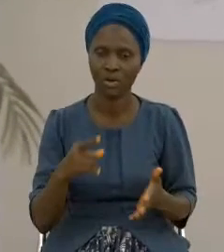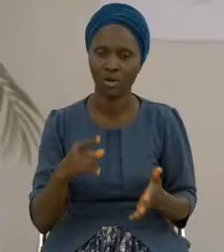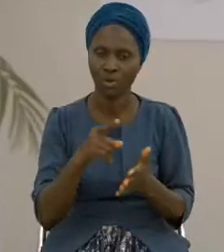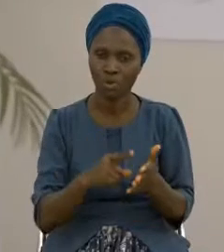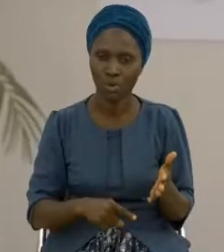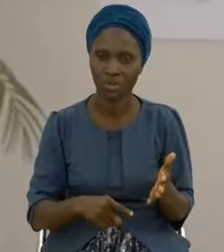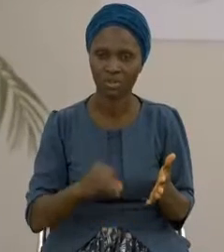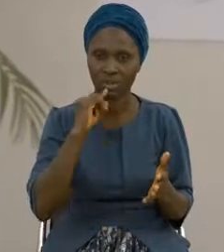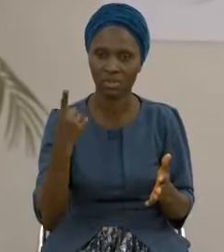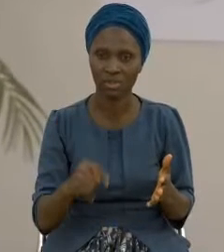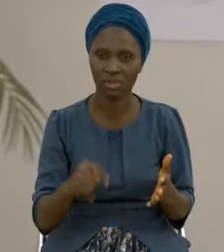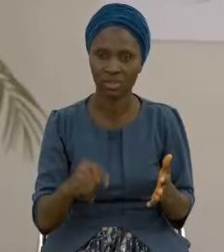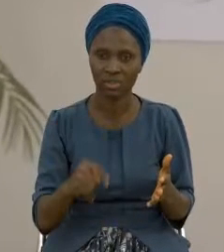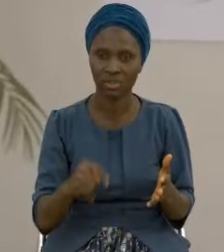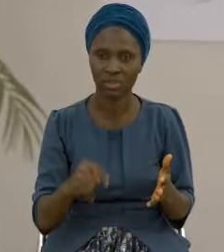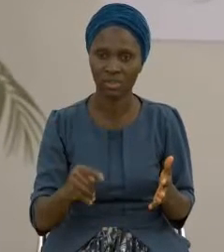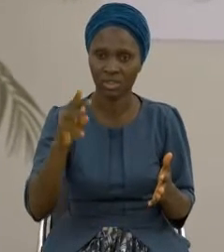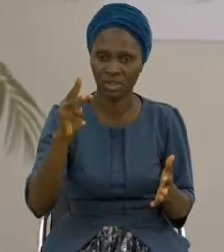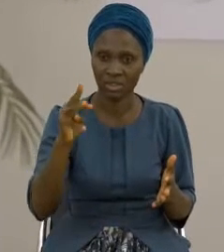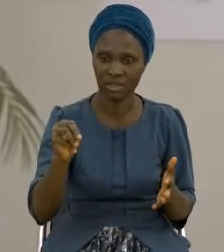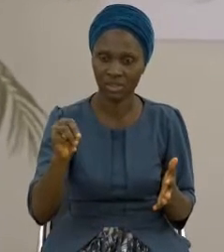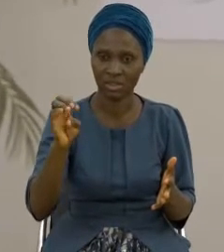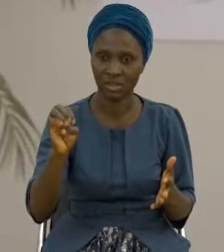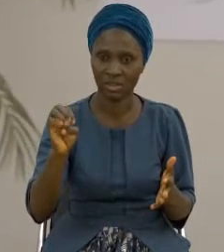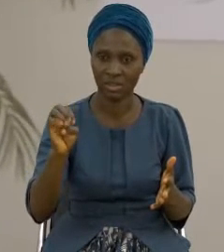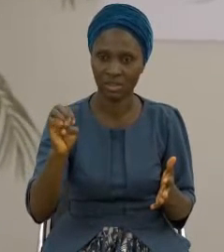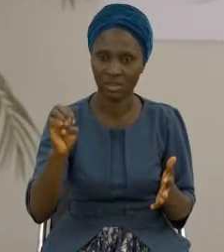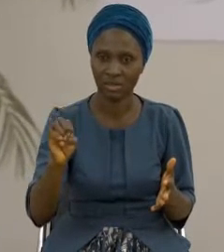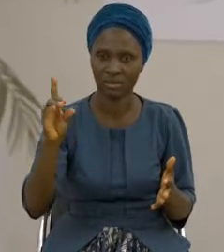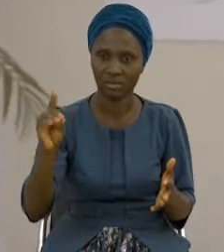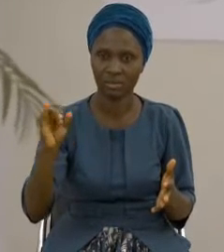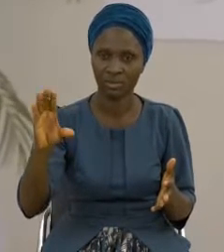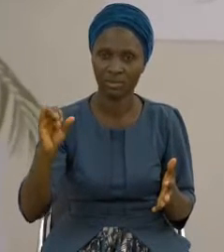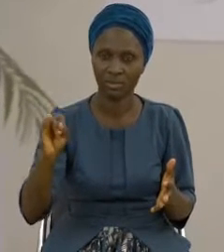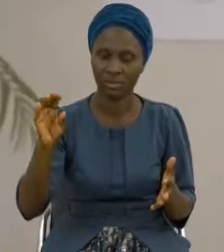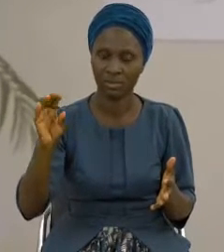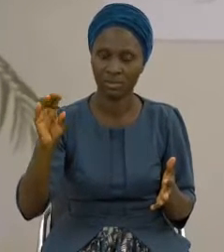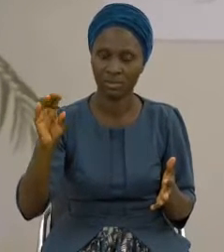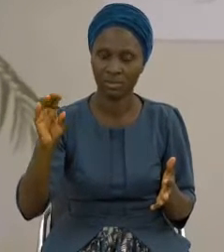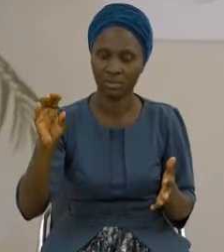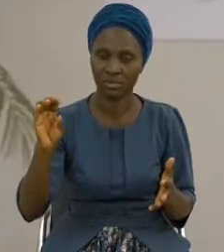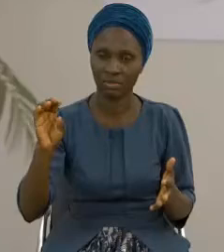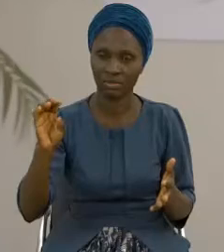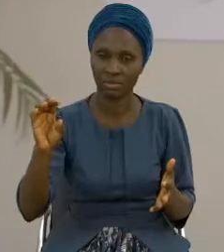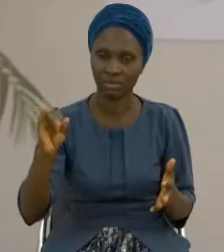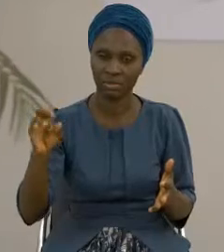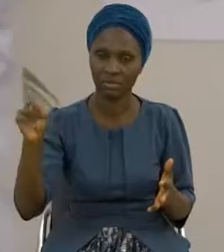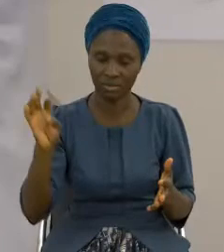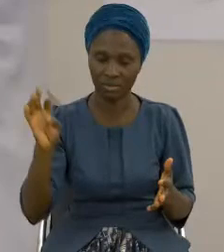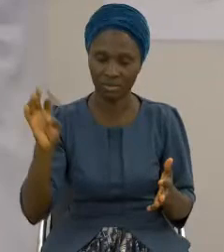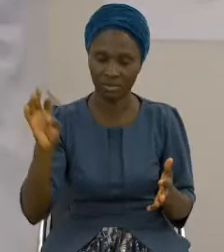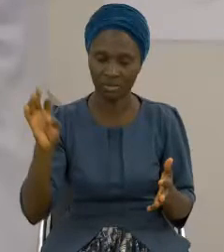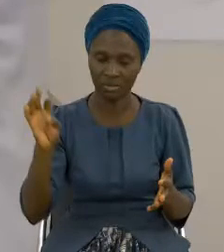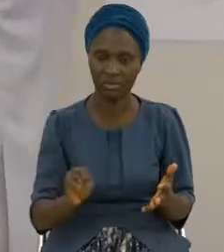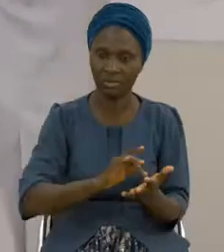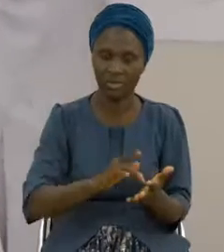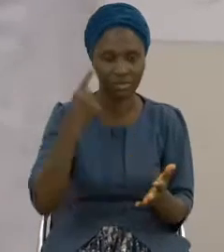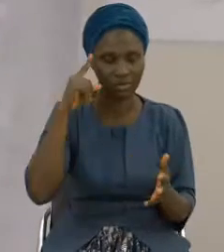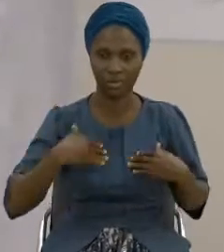sickness, whatever the pain, whatever the plague, whatever the challenge, what's